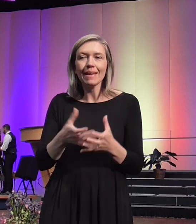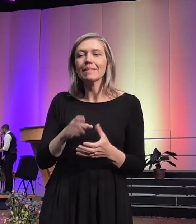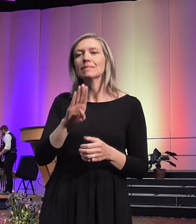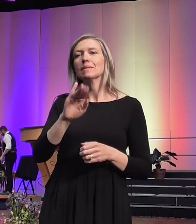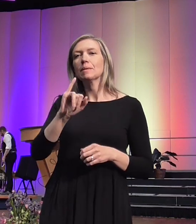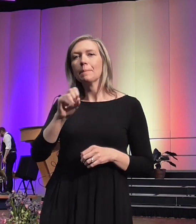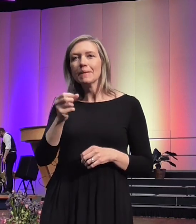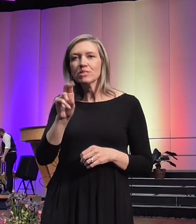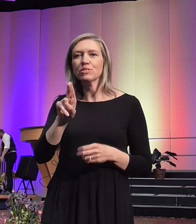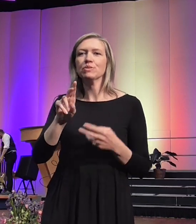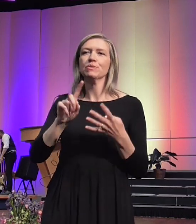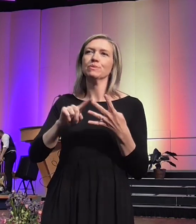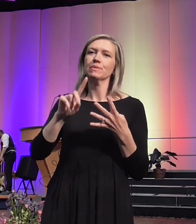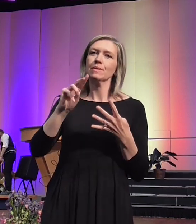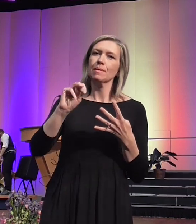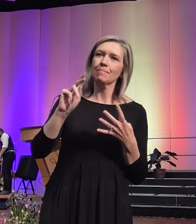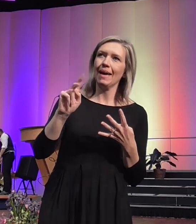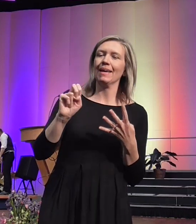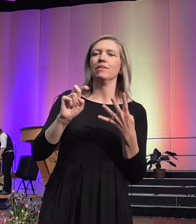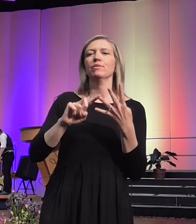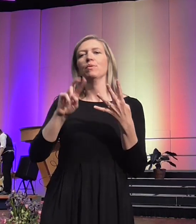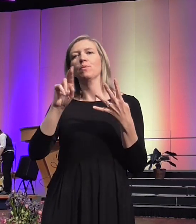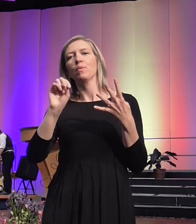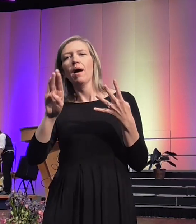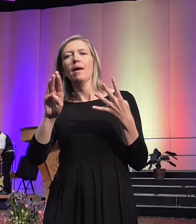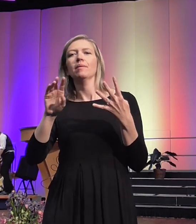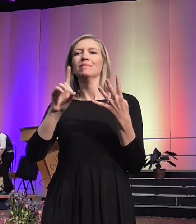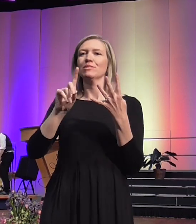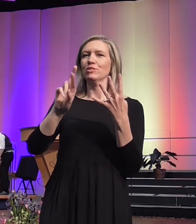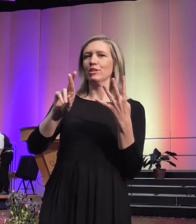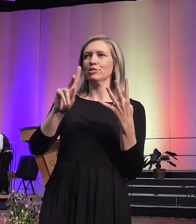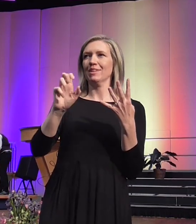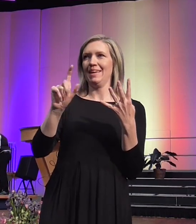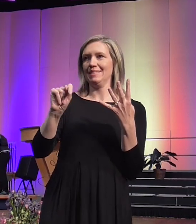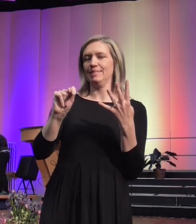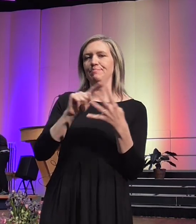Rob, and the doctor, Kent Rautenstrauss.